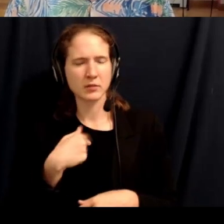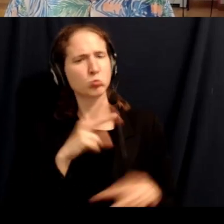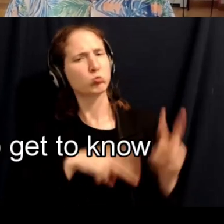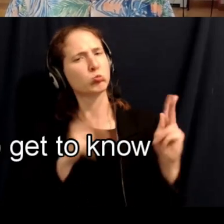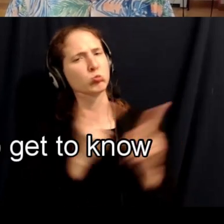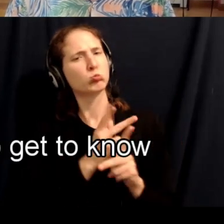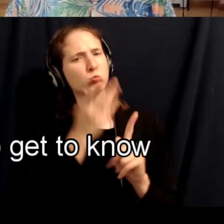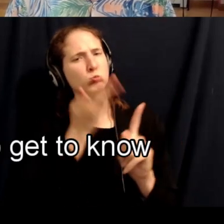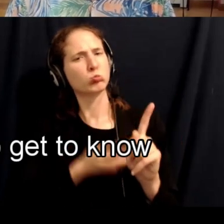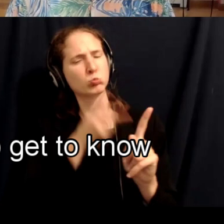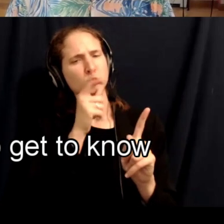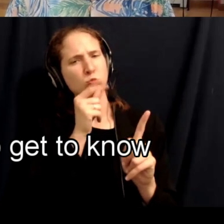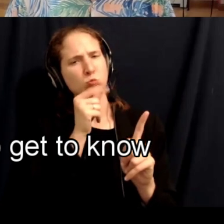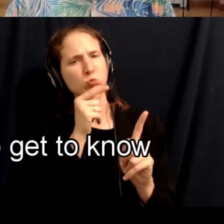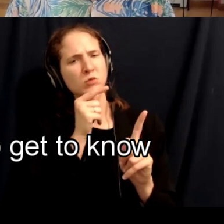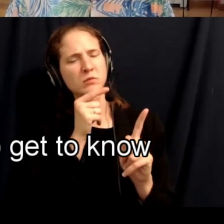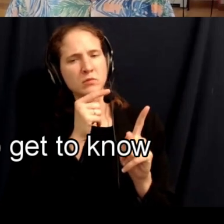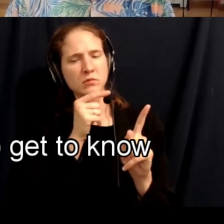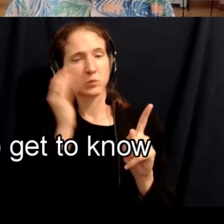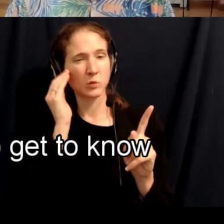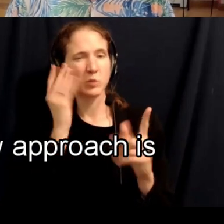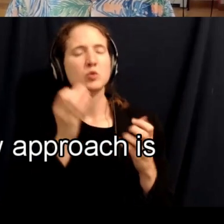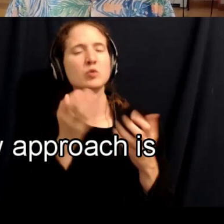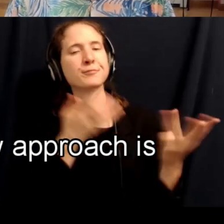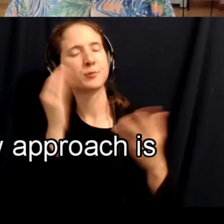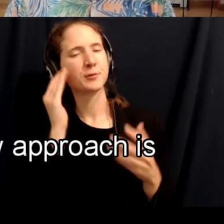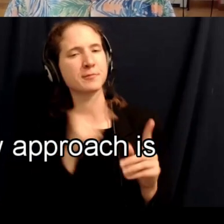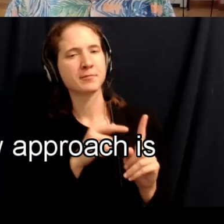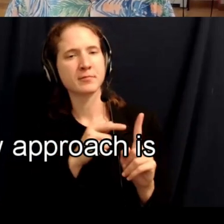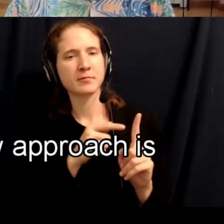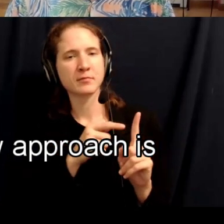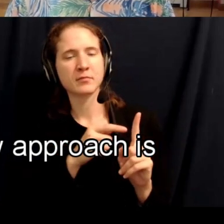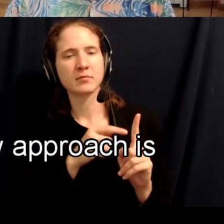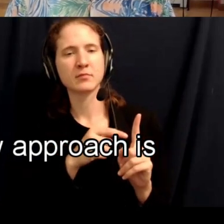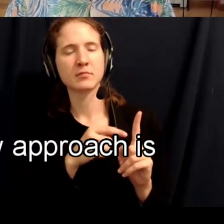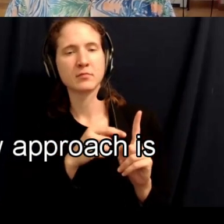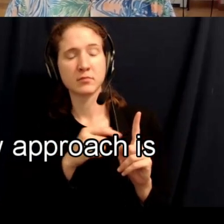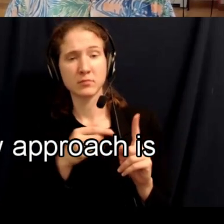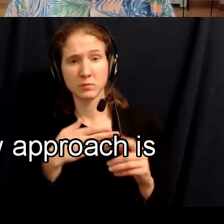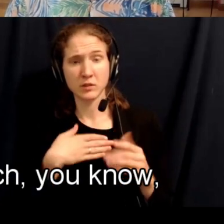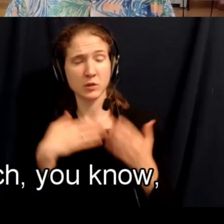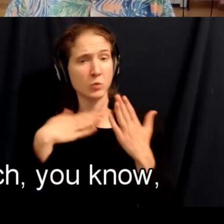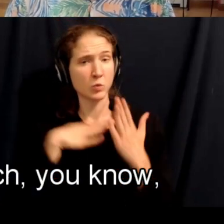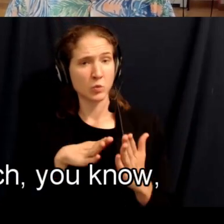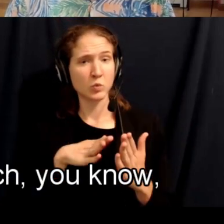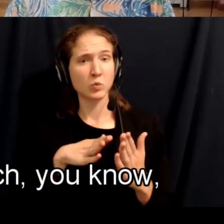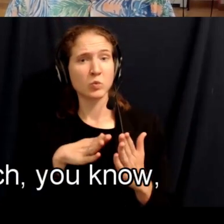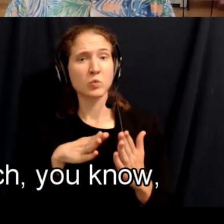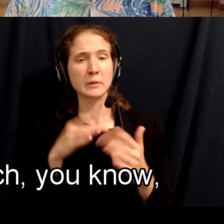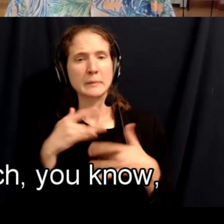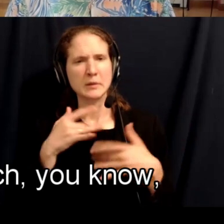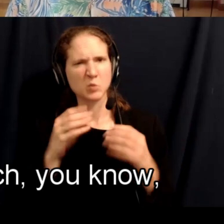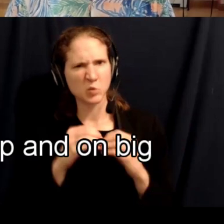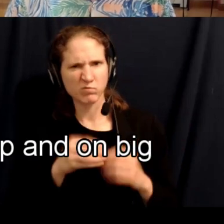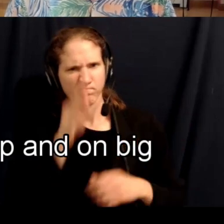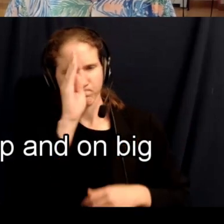person? Do that you want to get to know this person, Yeah. and because my approach is sort of like in your face kind of